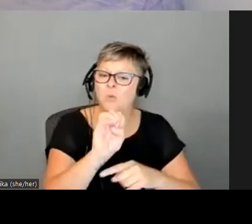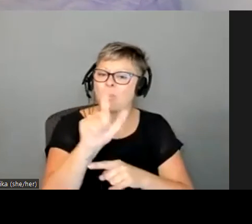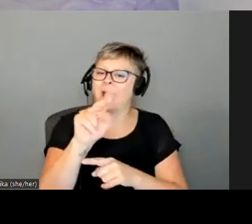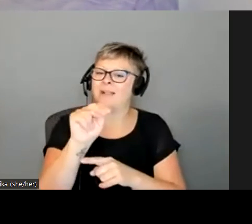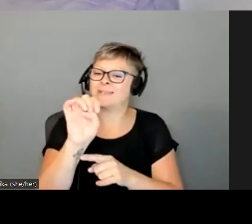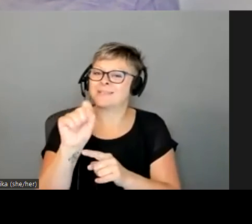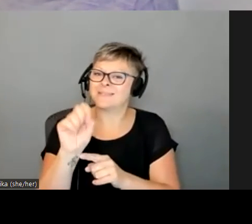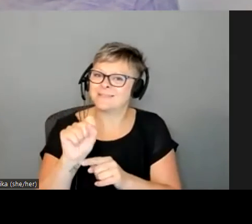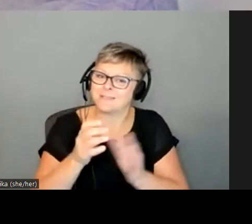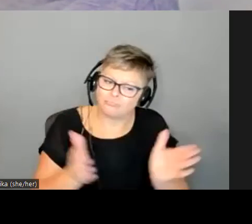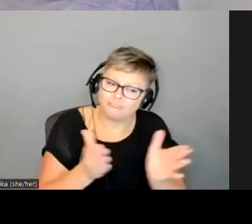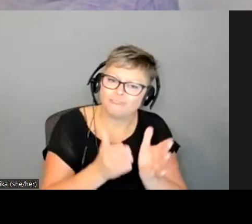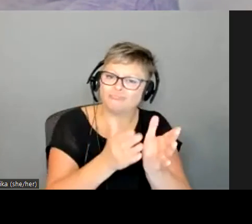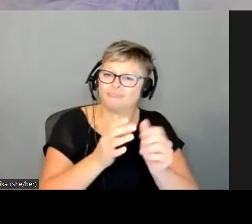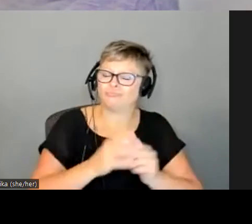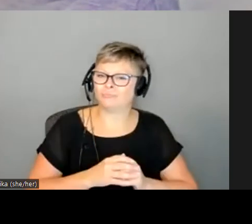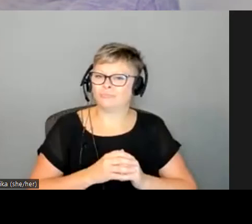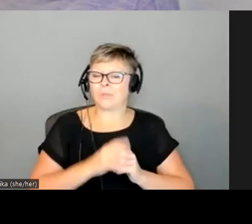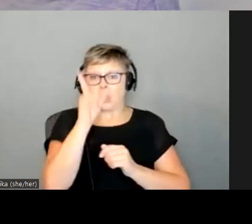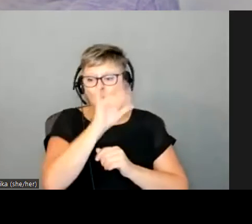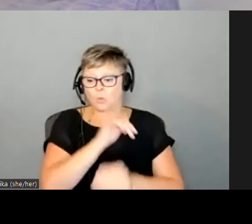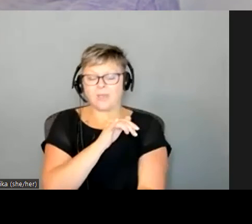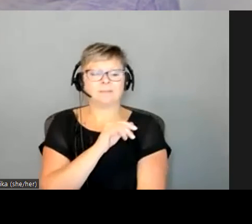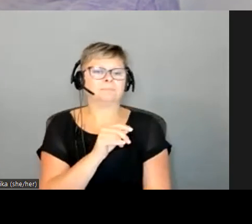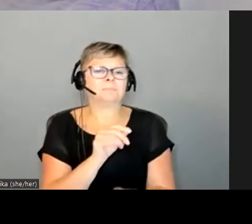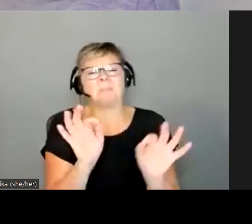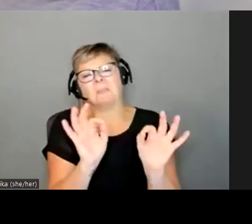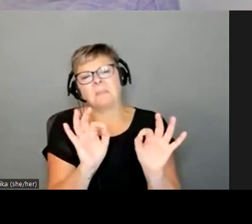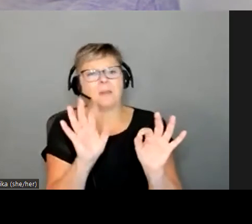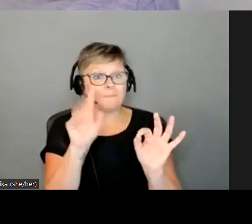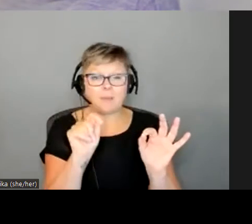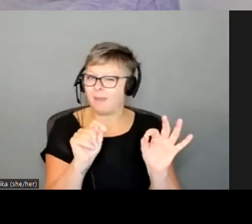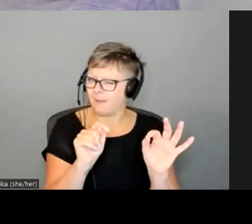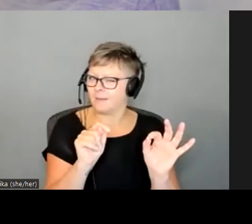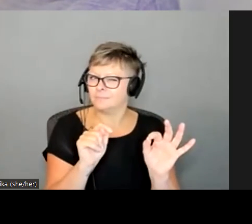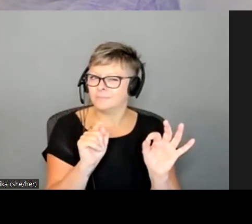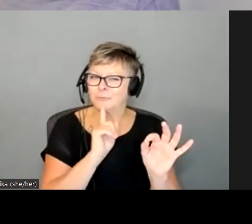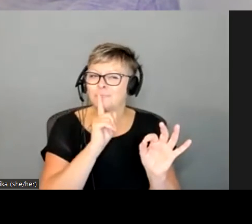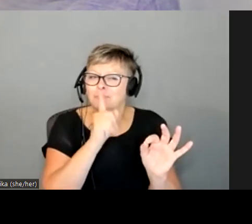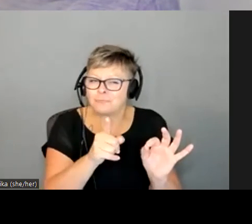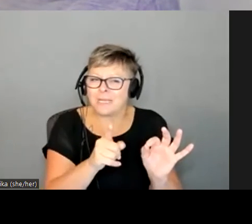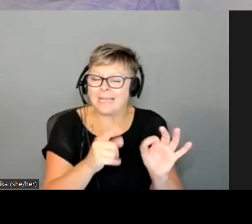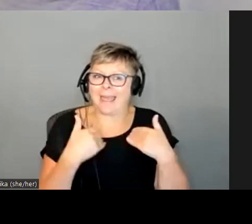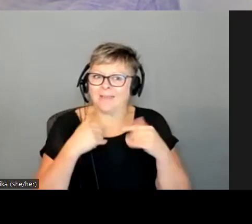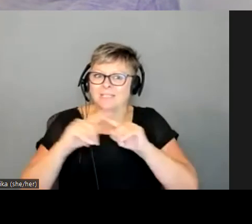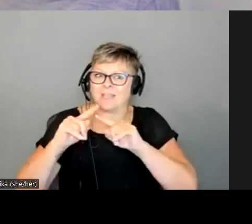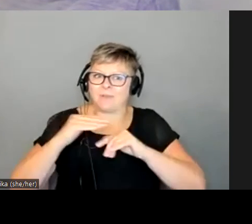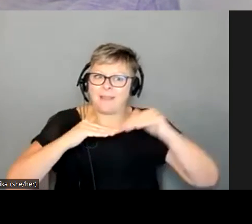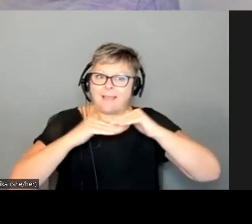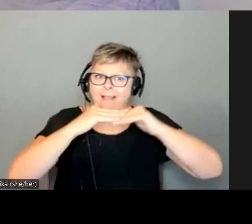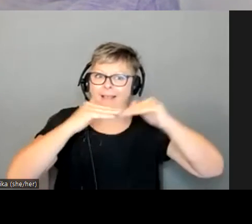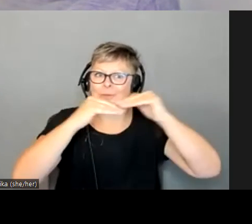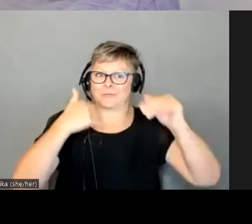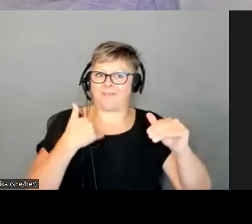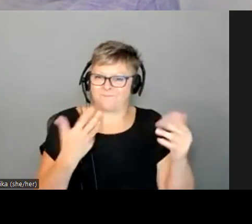It seems maybe like a small activity, but it really does. It's bigger than it actually is, and has more impact, I think, than